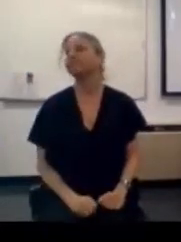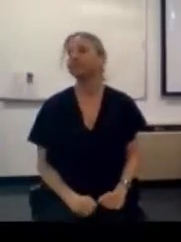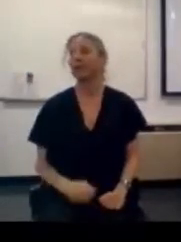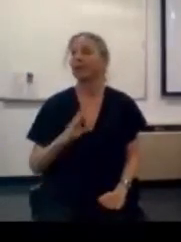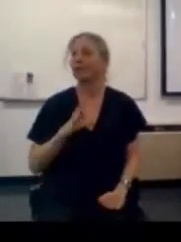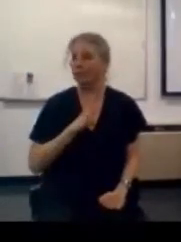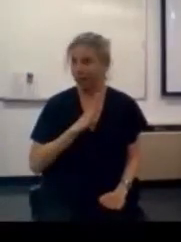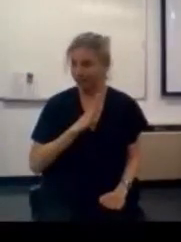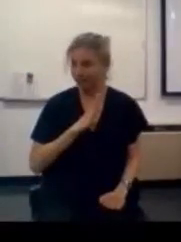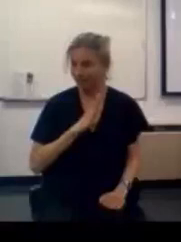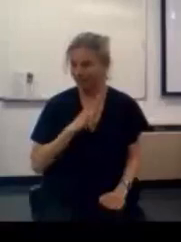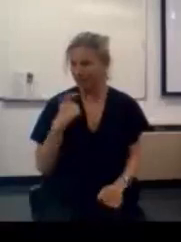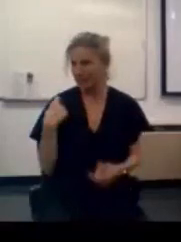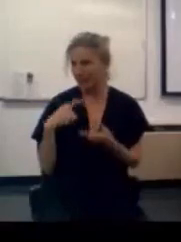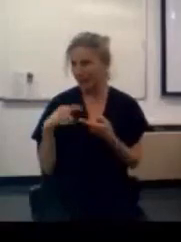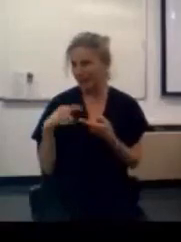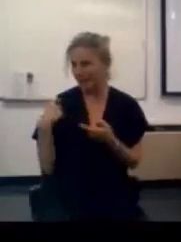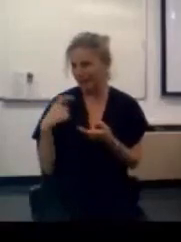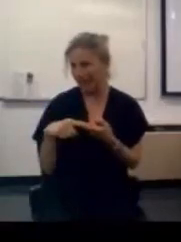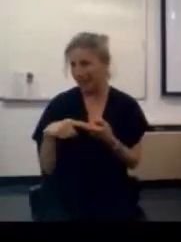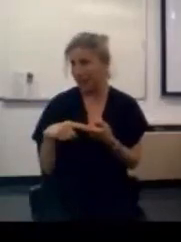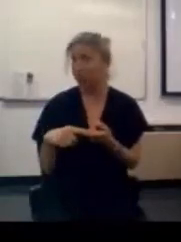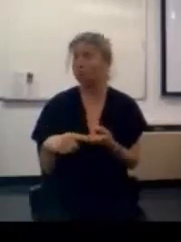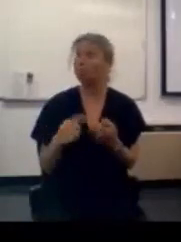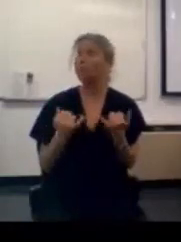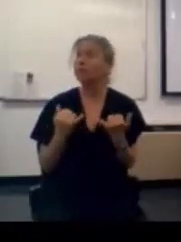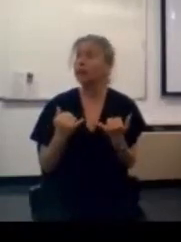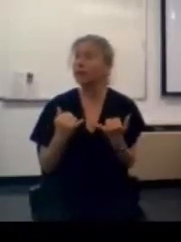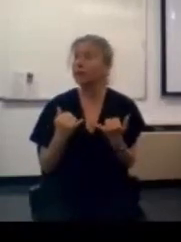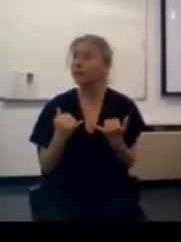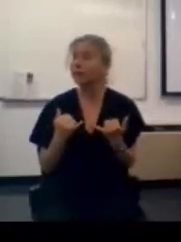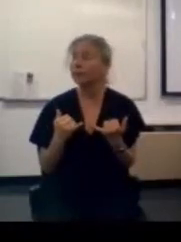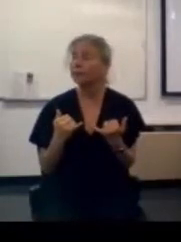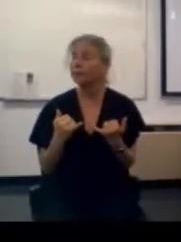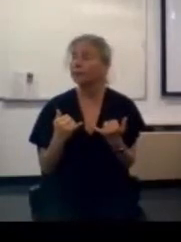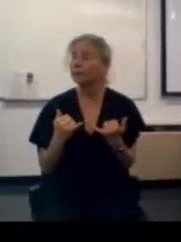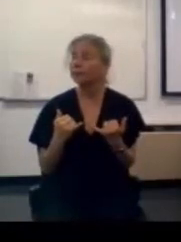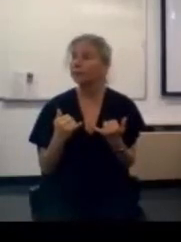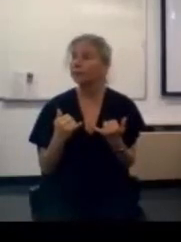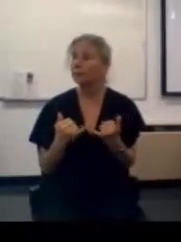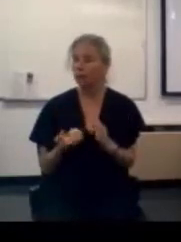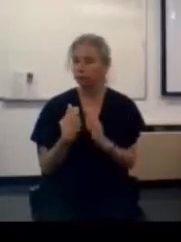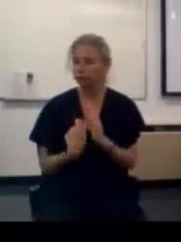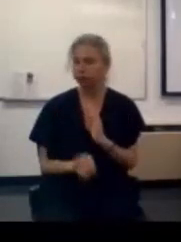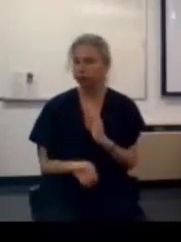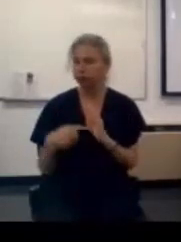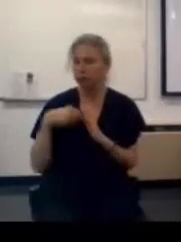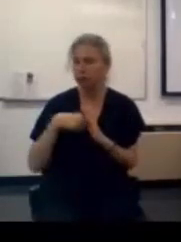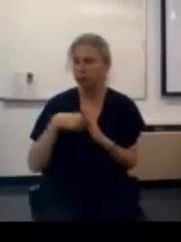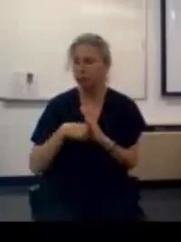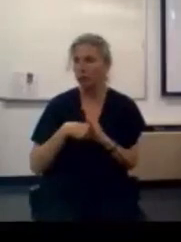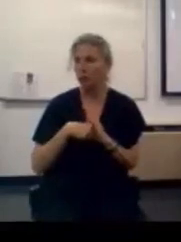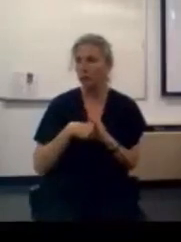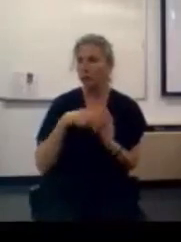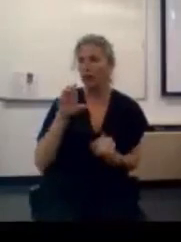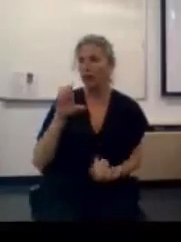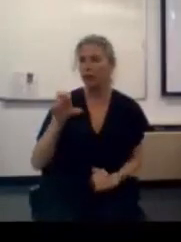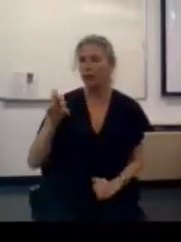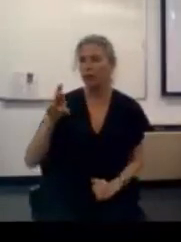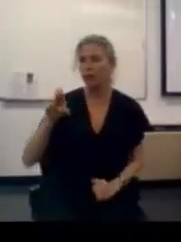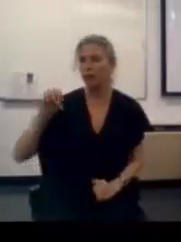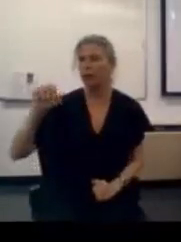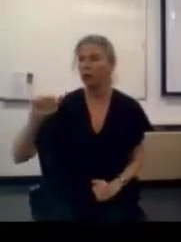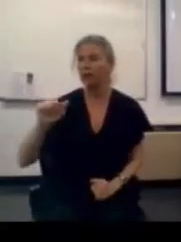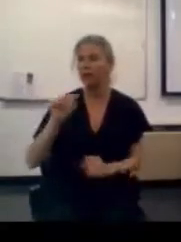Autoempoderamiento. Okay. And with that, I would just like to spend a few moments here diving a little bit deeper